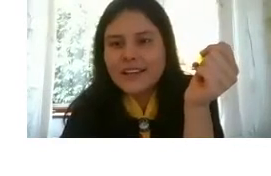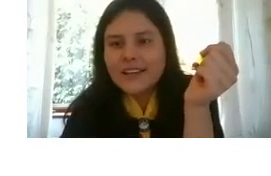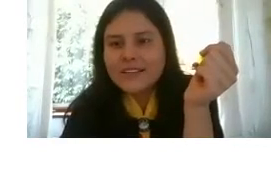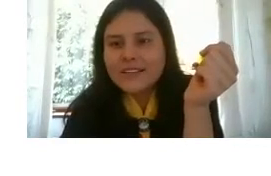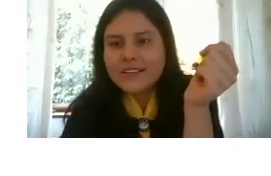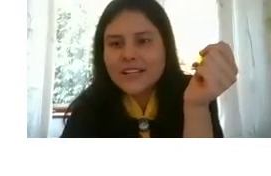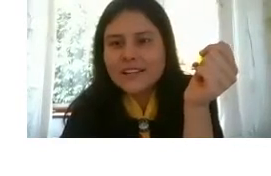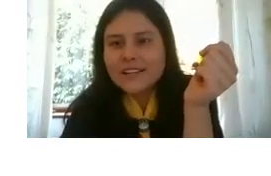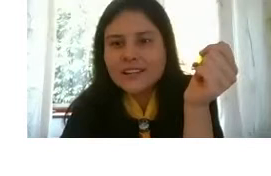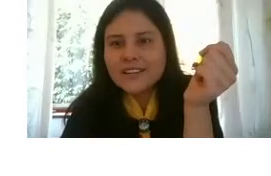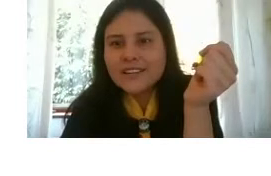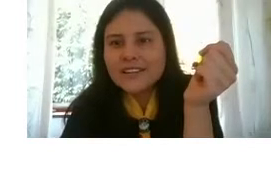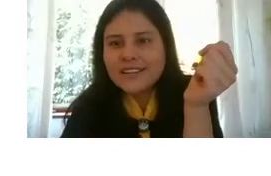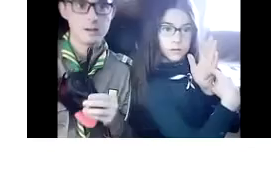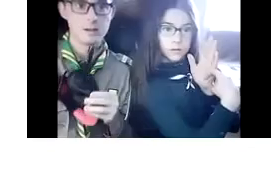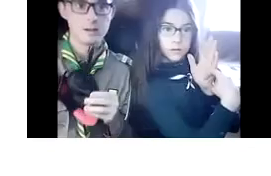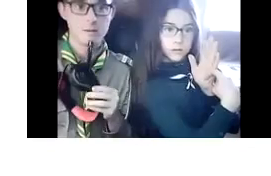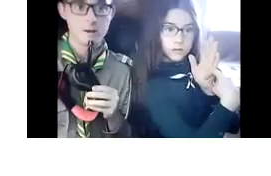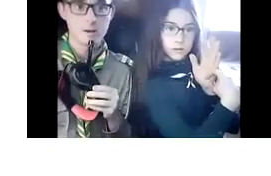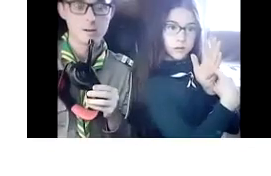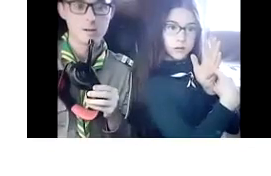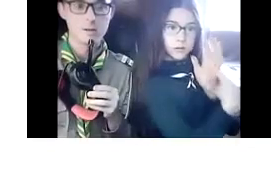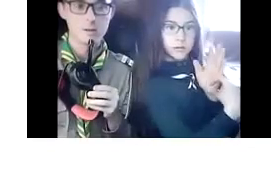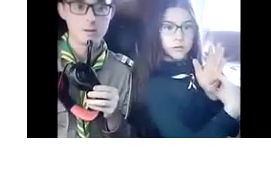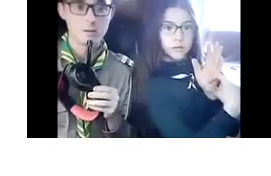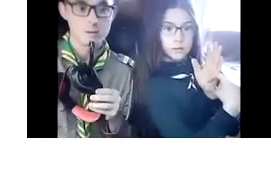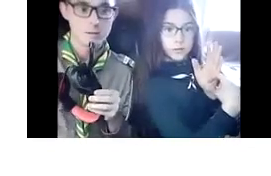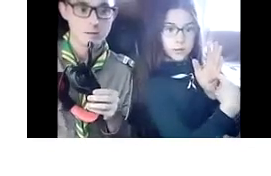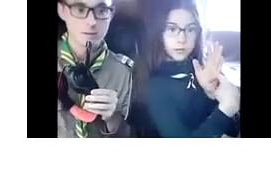again. Where is she? Yeah, we are here.